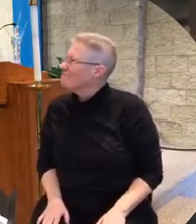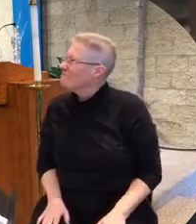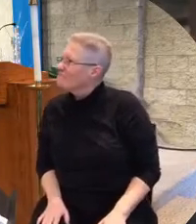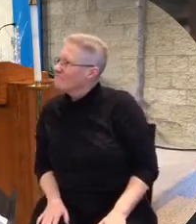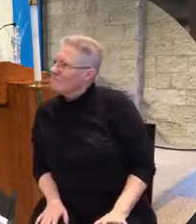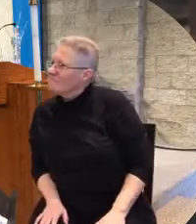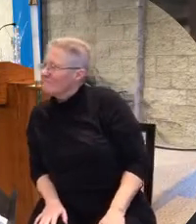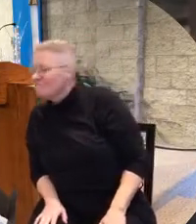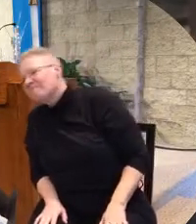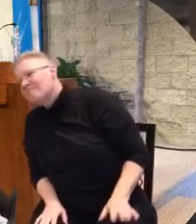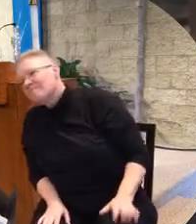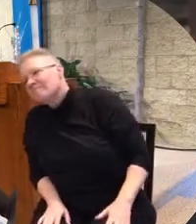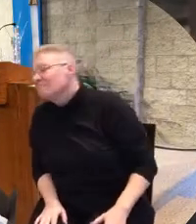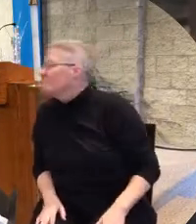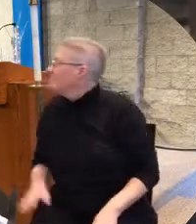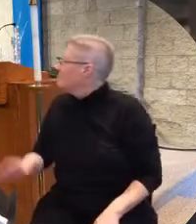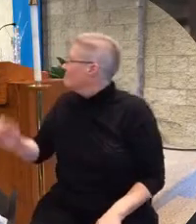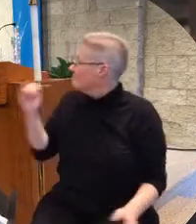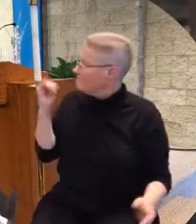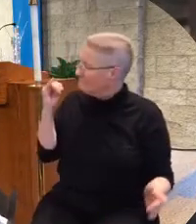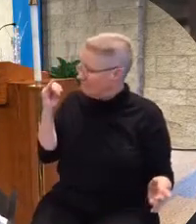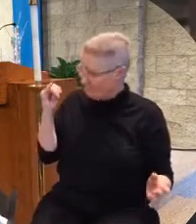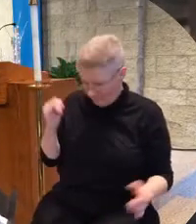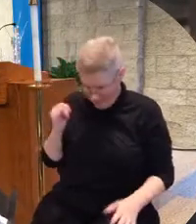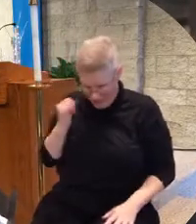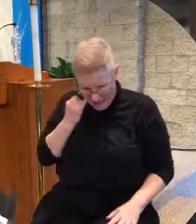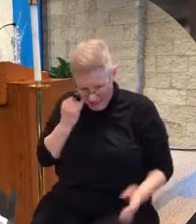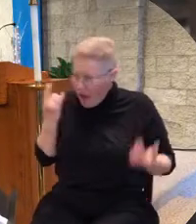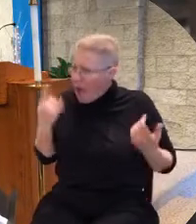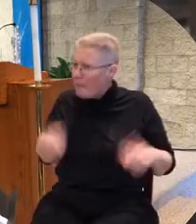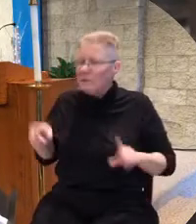Have you ever gone astray,